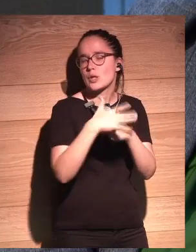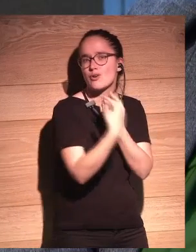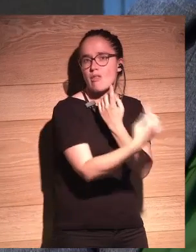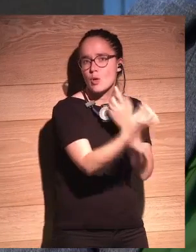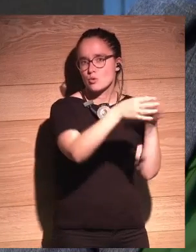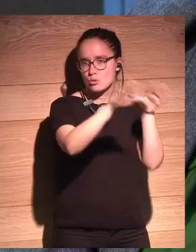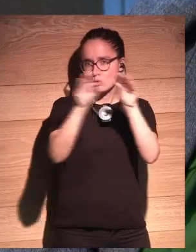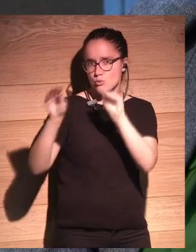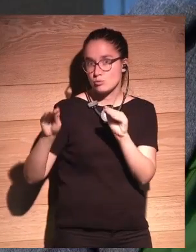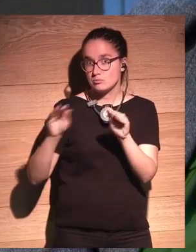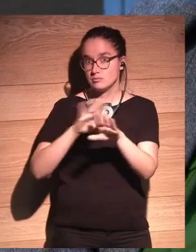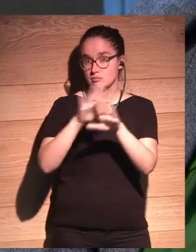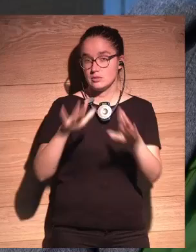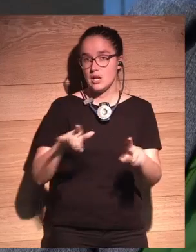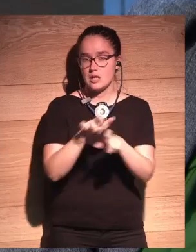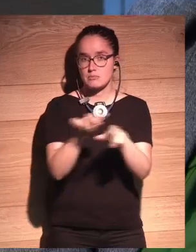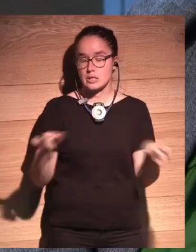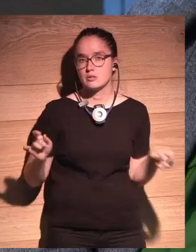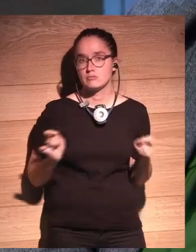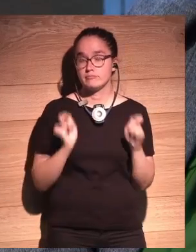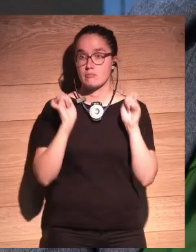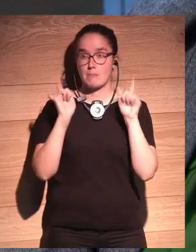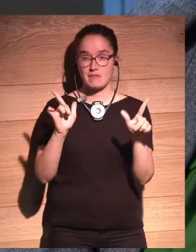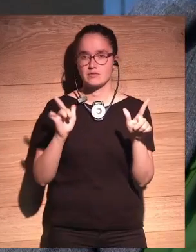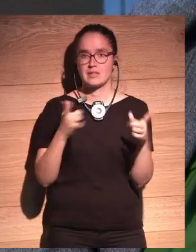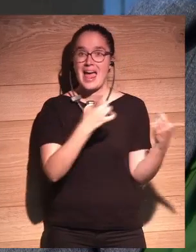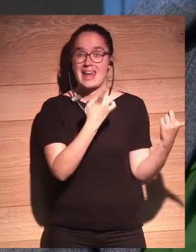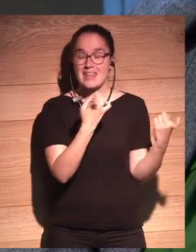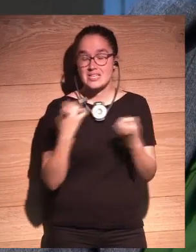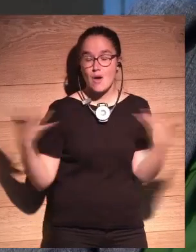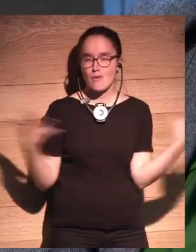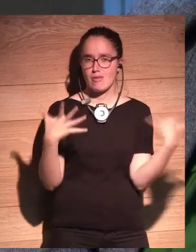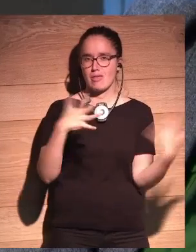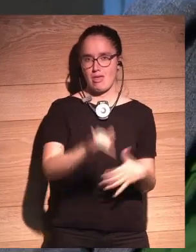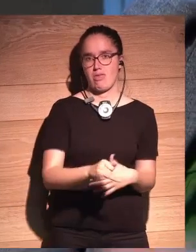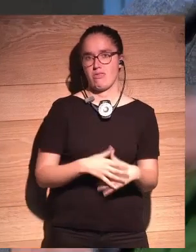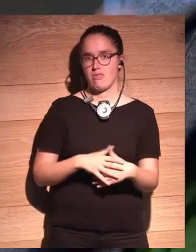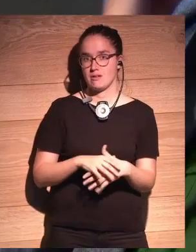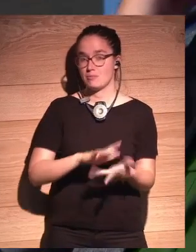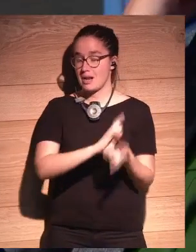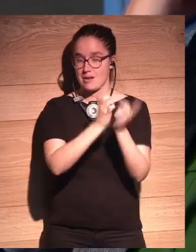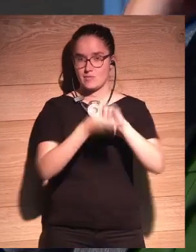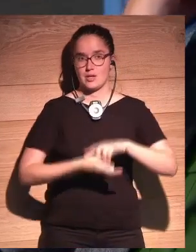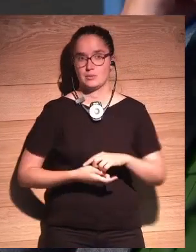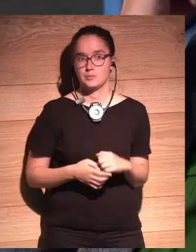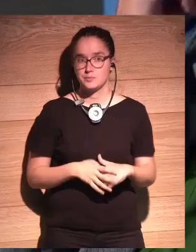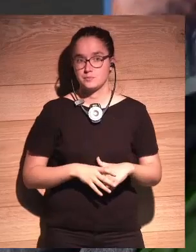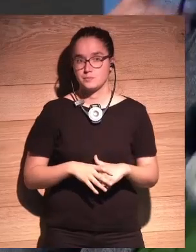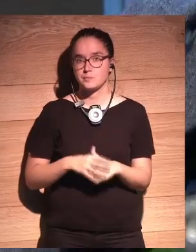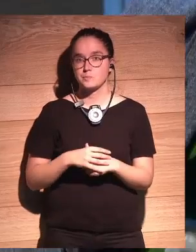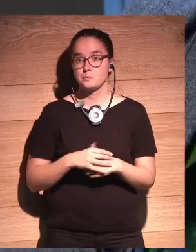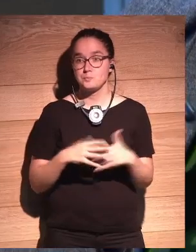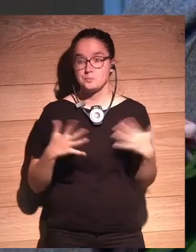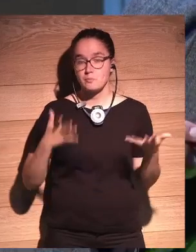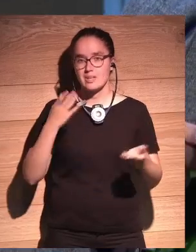make people feel it. And it might be different even in different parts of a country. So I think that creating a sense of